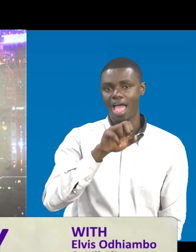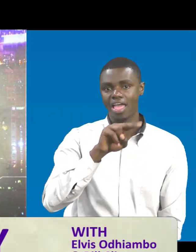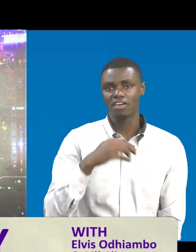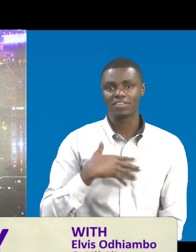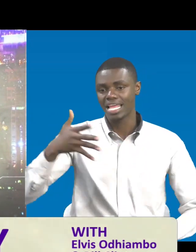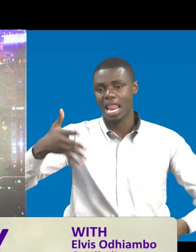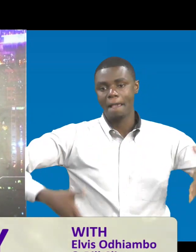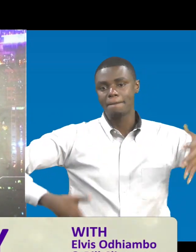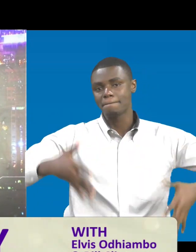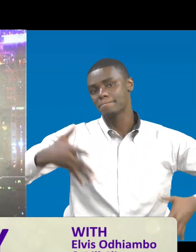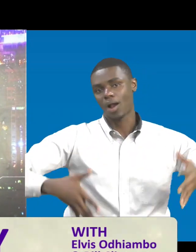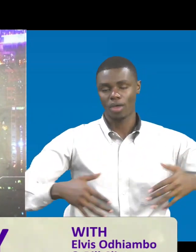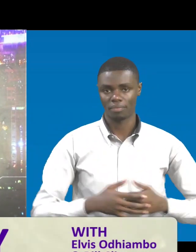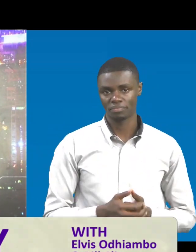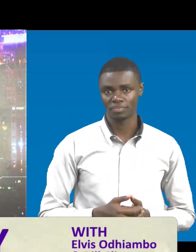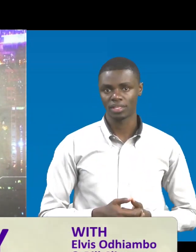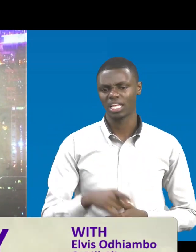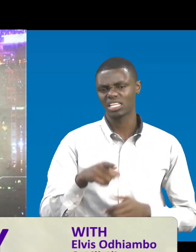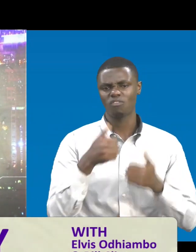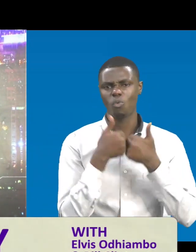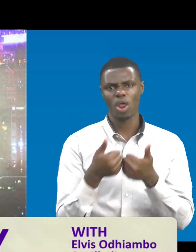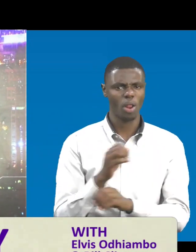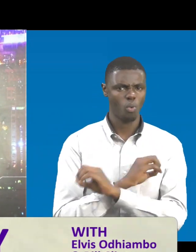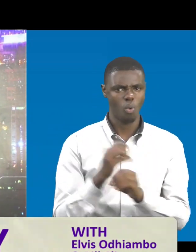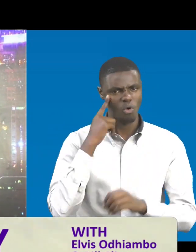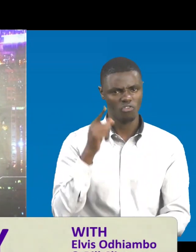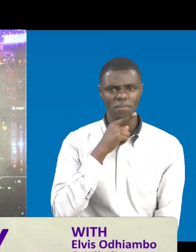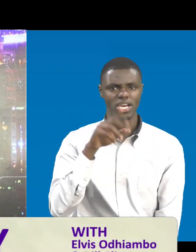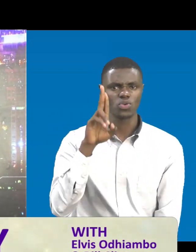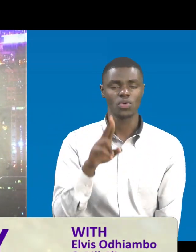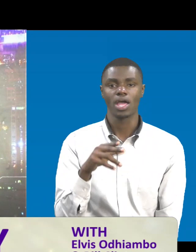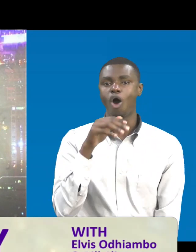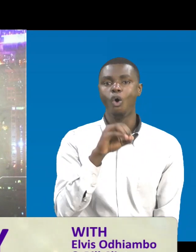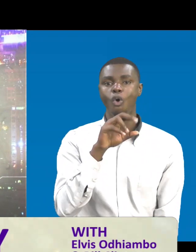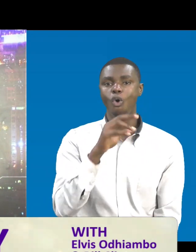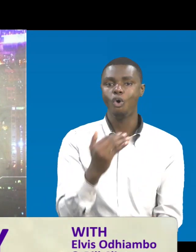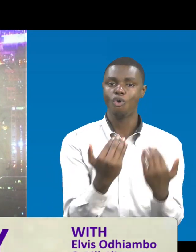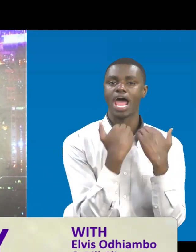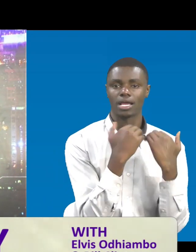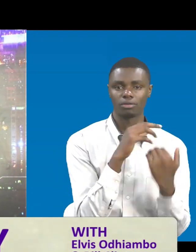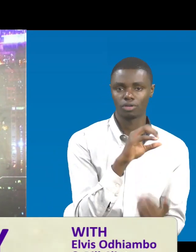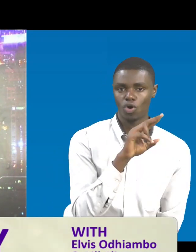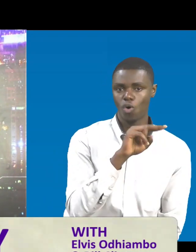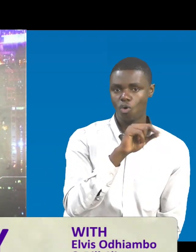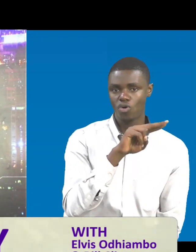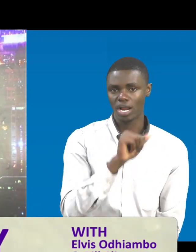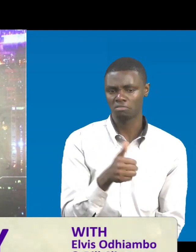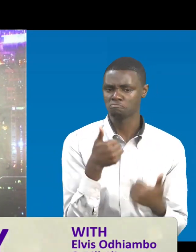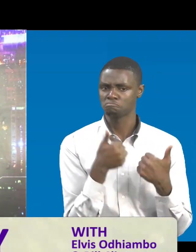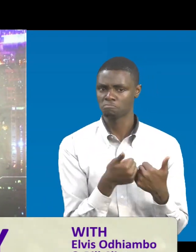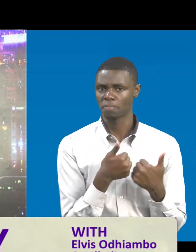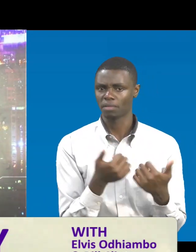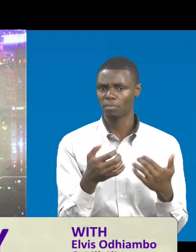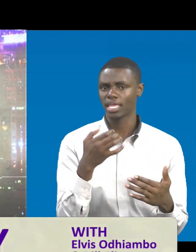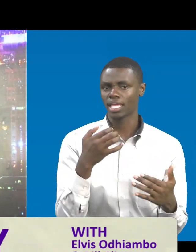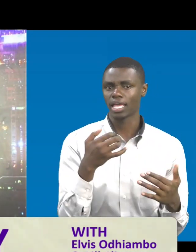Maguire partnership in the centre back was not really well for Manchester United. Andre Onana kept them into the game. It could have